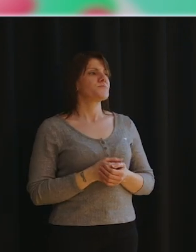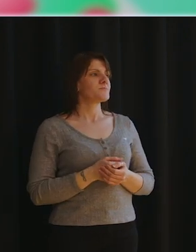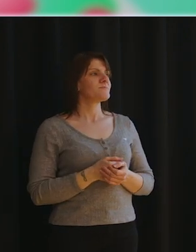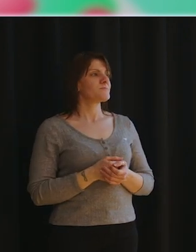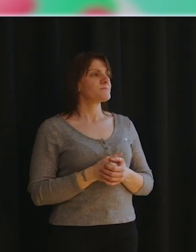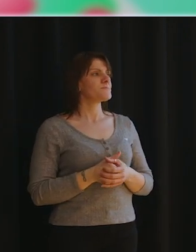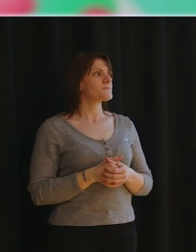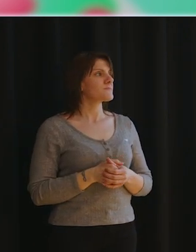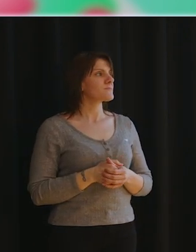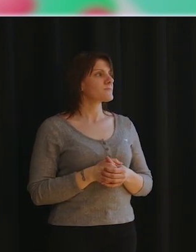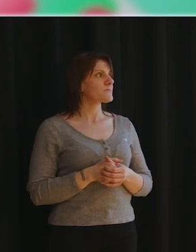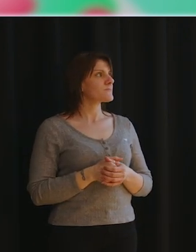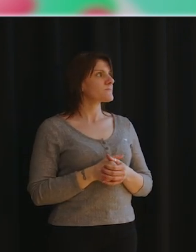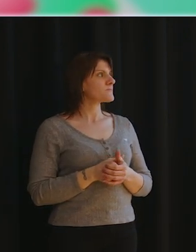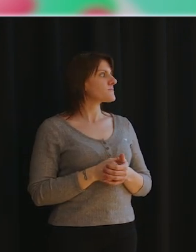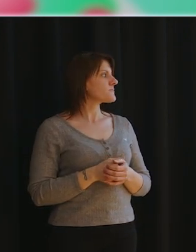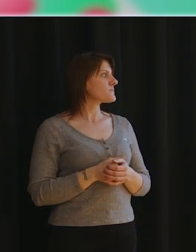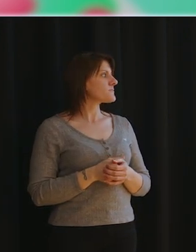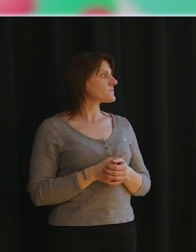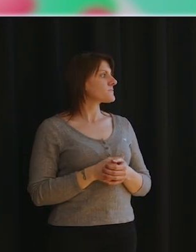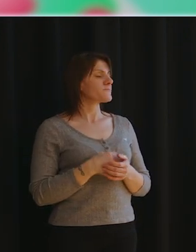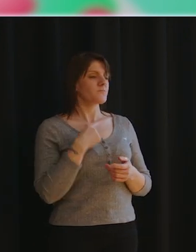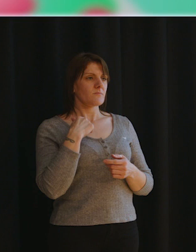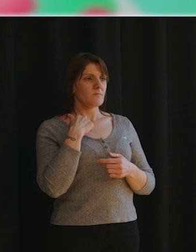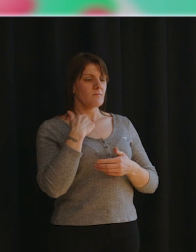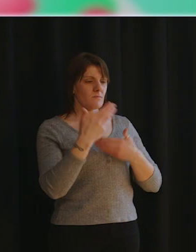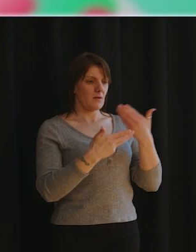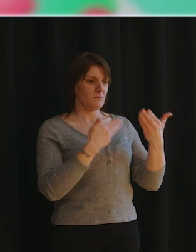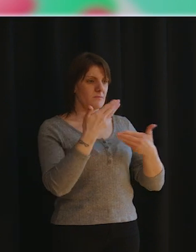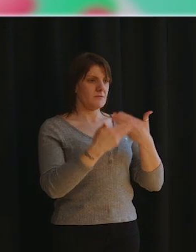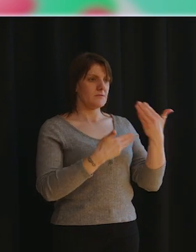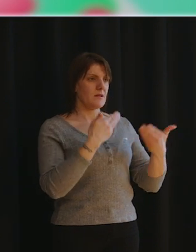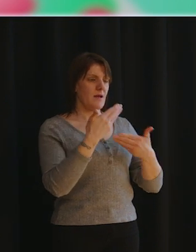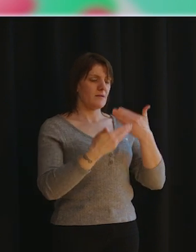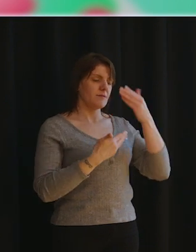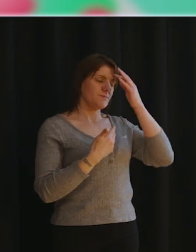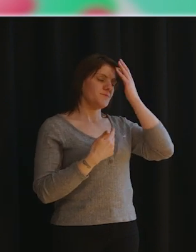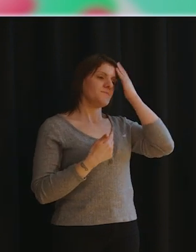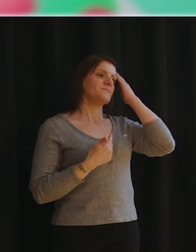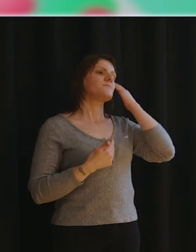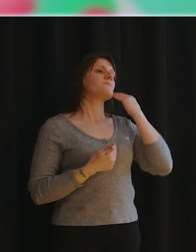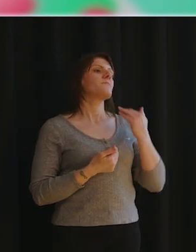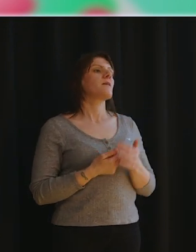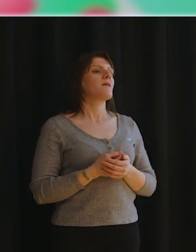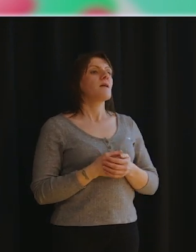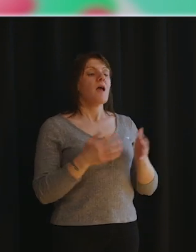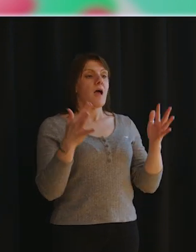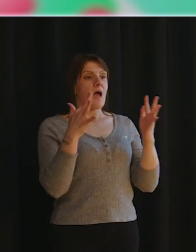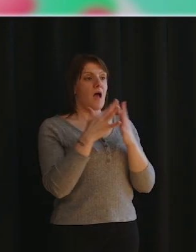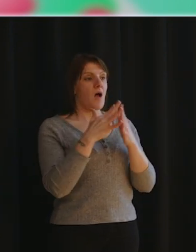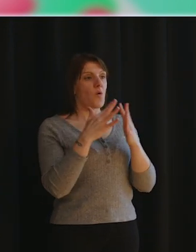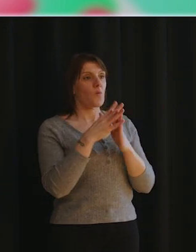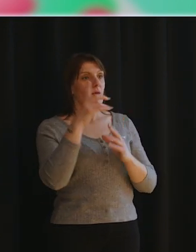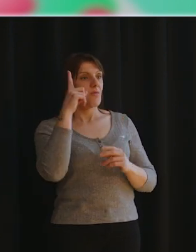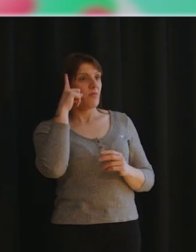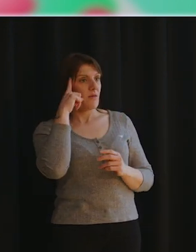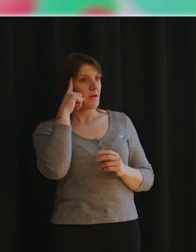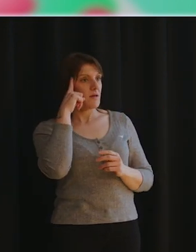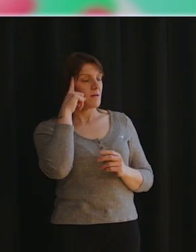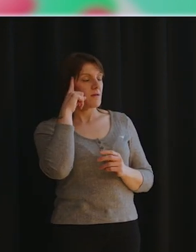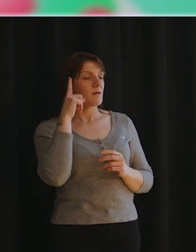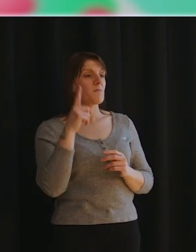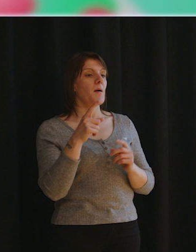fantastic, thank you. I'm going to be explaining it in, as I said, in two ways. One is how we then think about it in